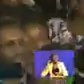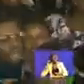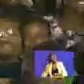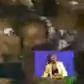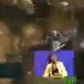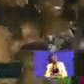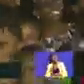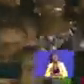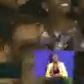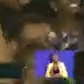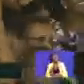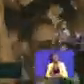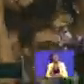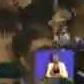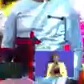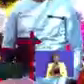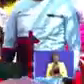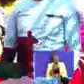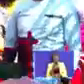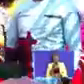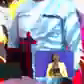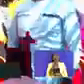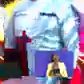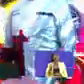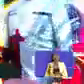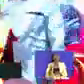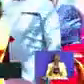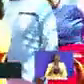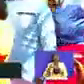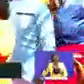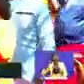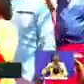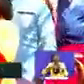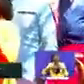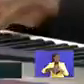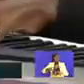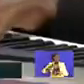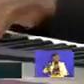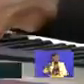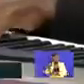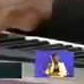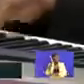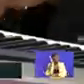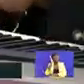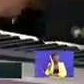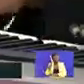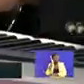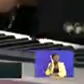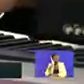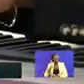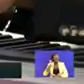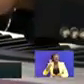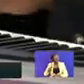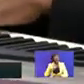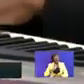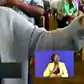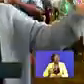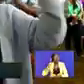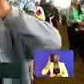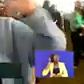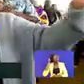the sound do you hear the sound Glory I hear the